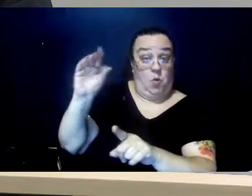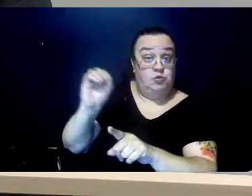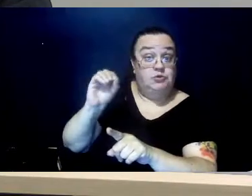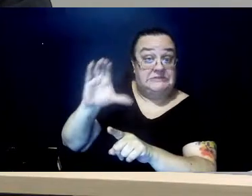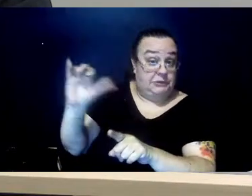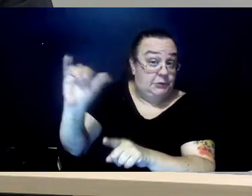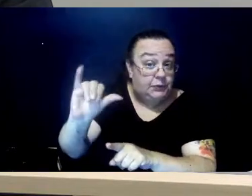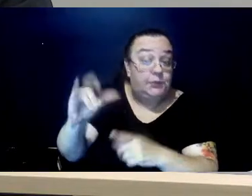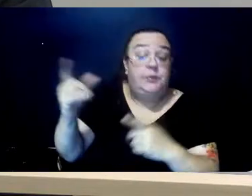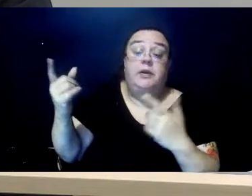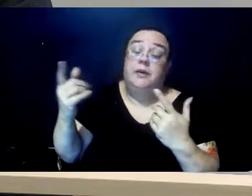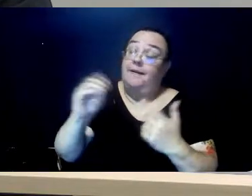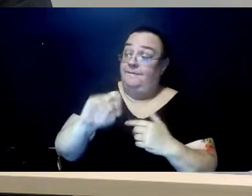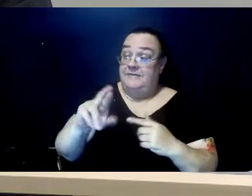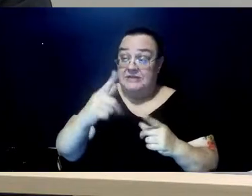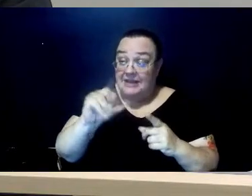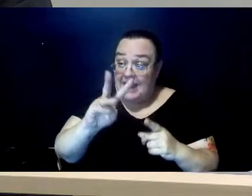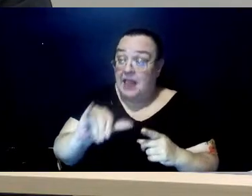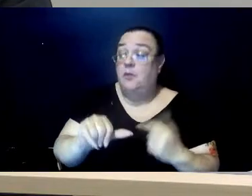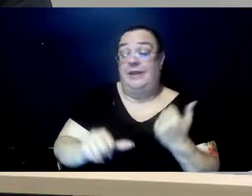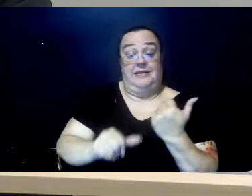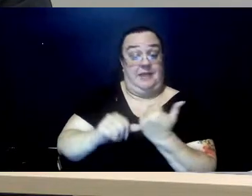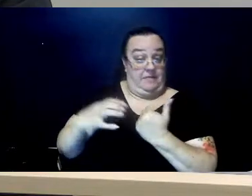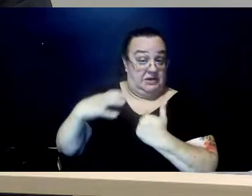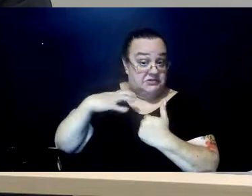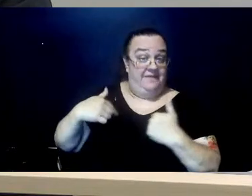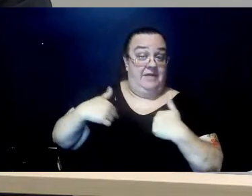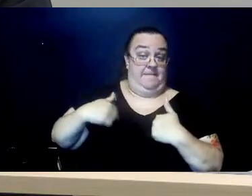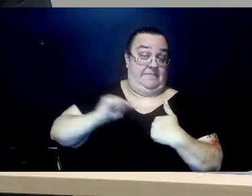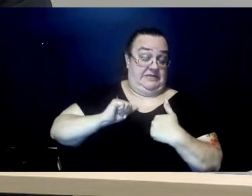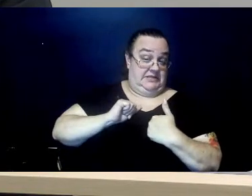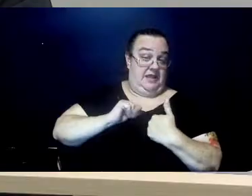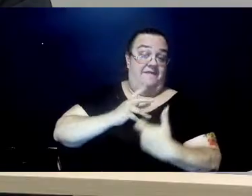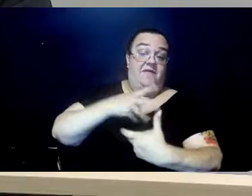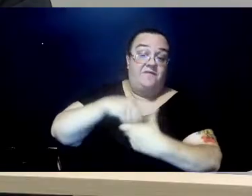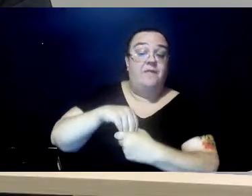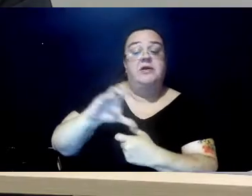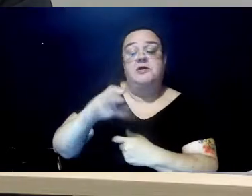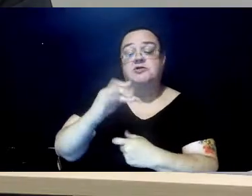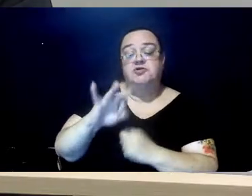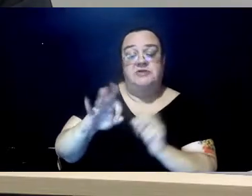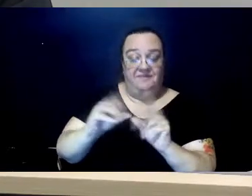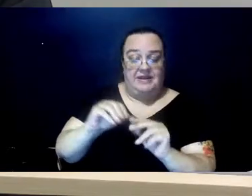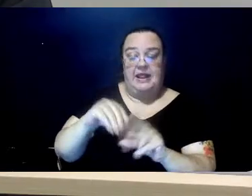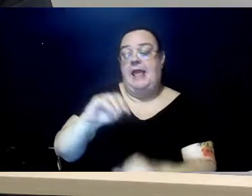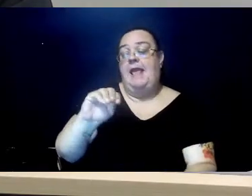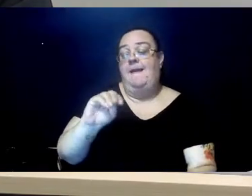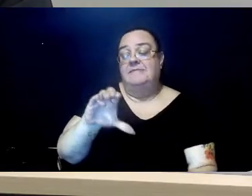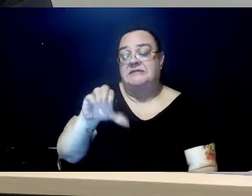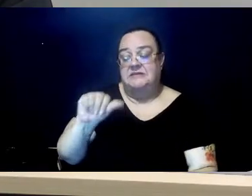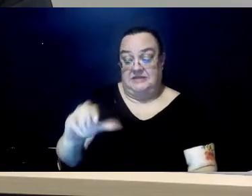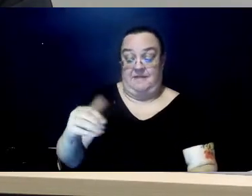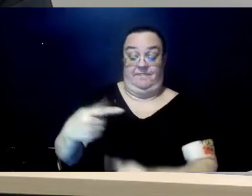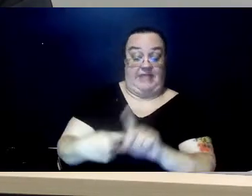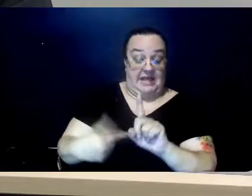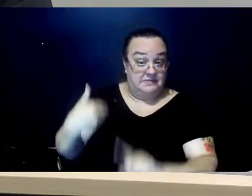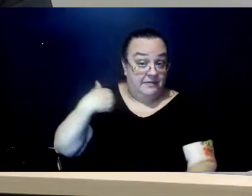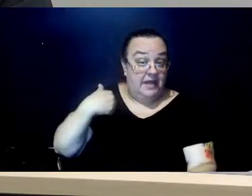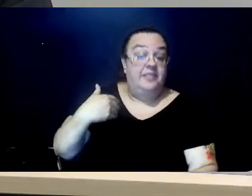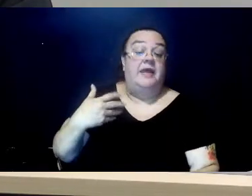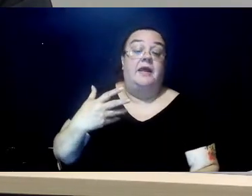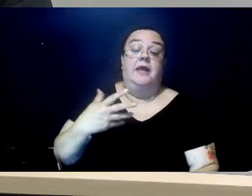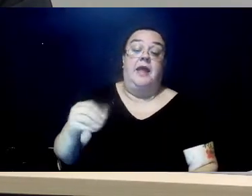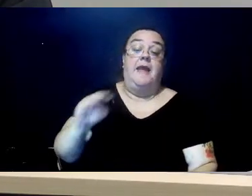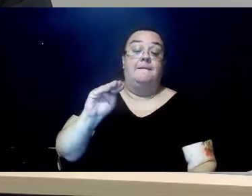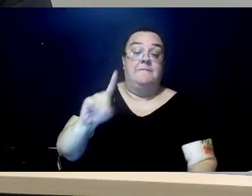Mr. Galloway and the deputy chief and I were at a chief's meeting at the MCAC last month, and the Maryland State Police